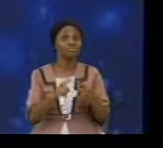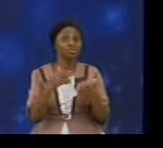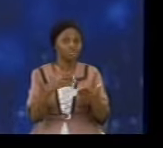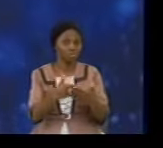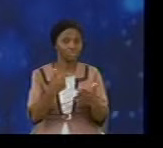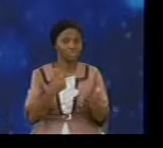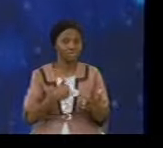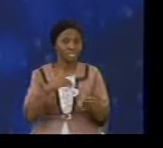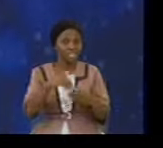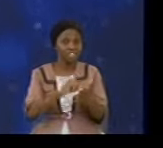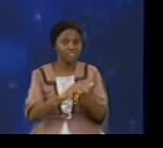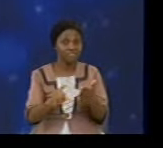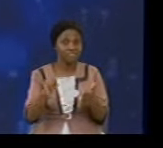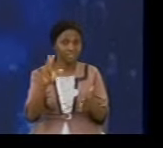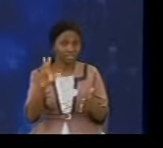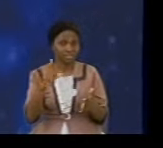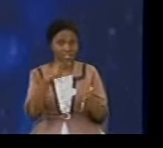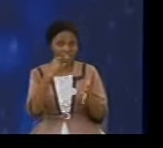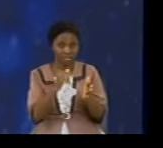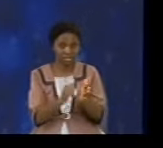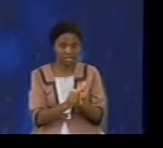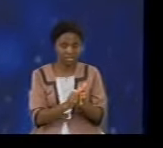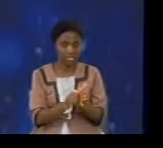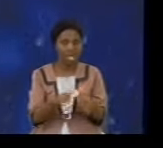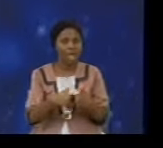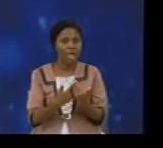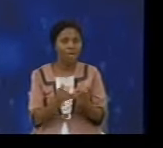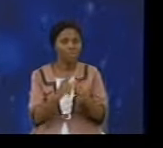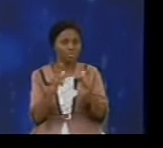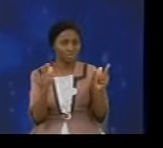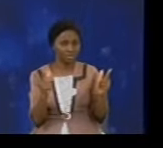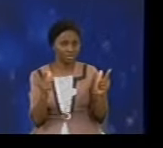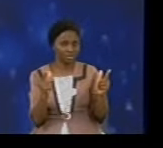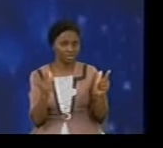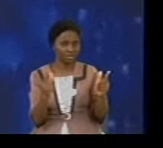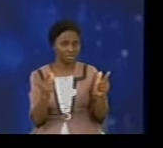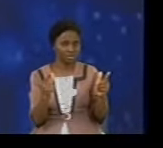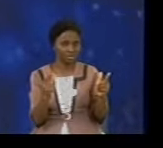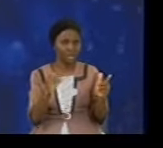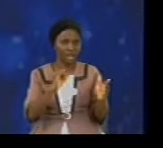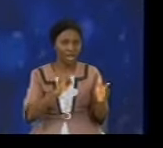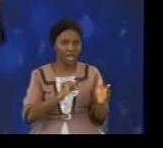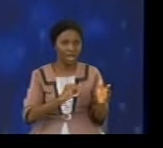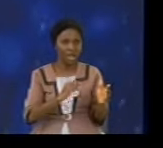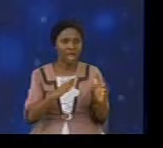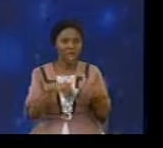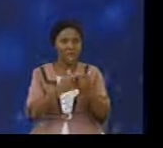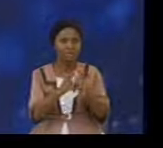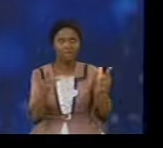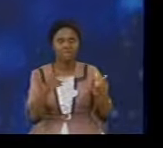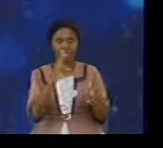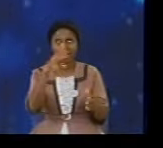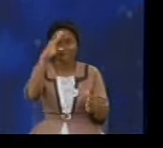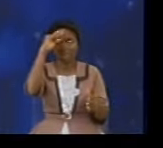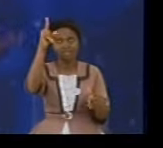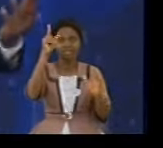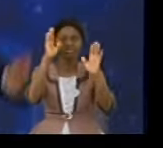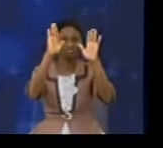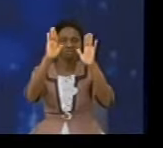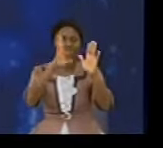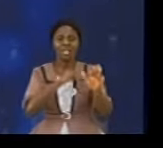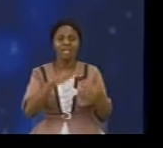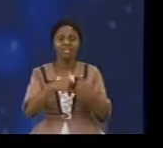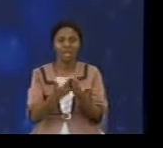verse 3, he says, how great are his signs, and how mighty are